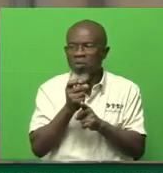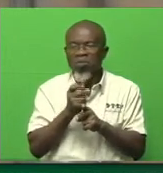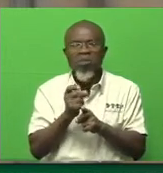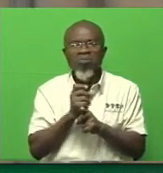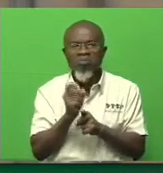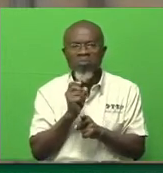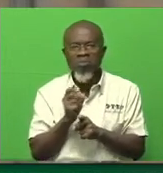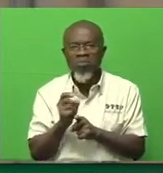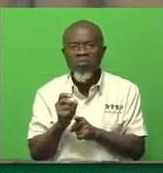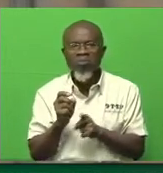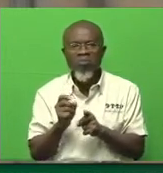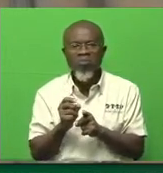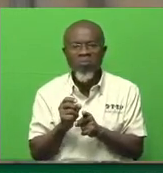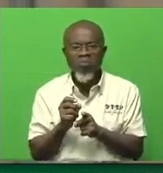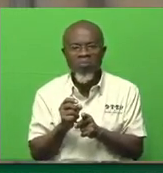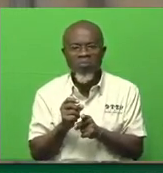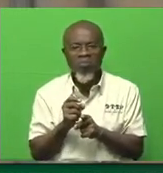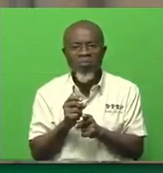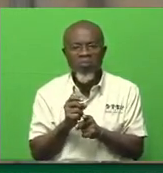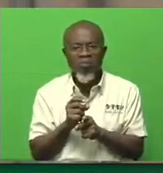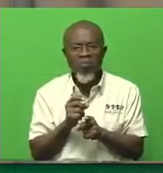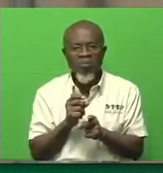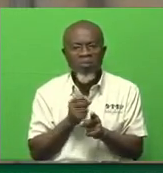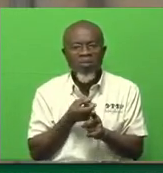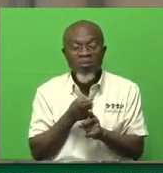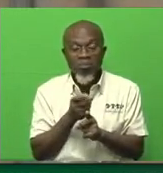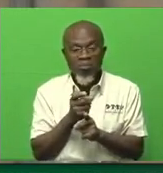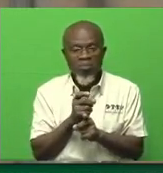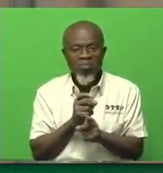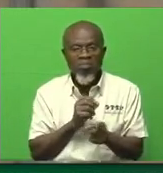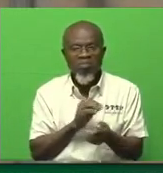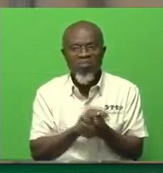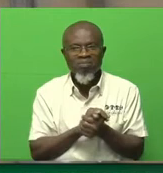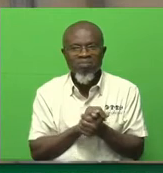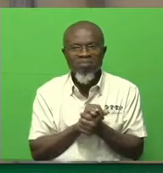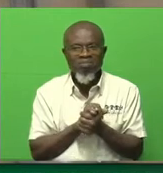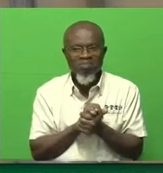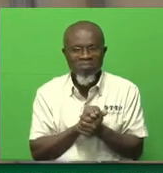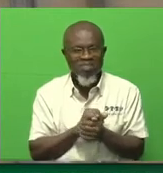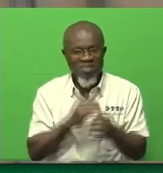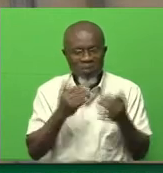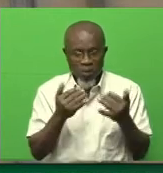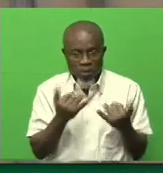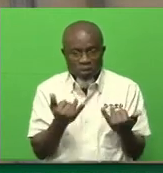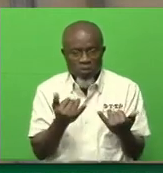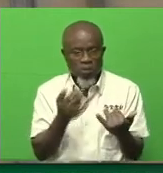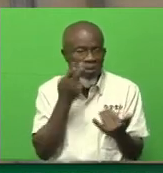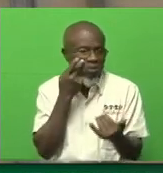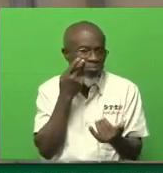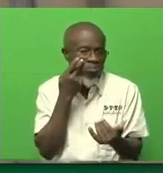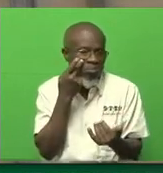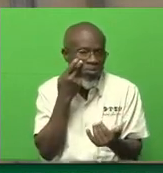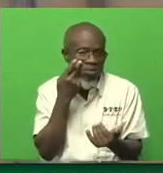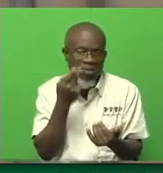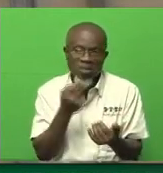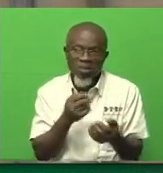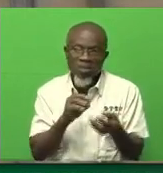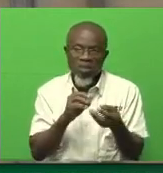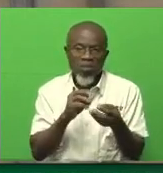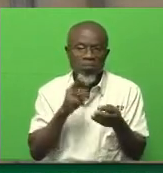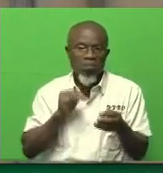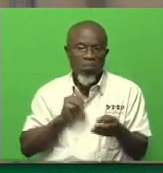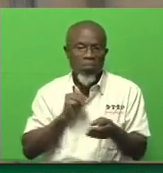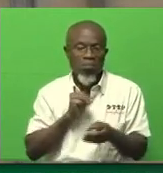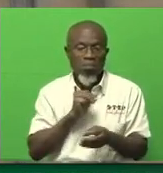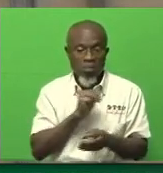ground in persons and that is what the member for Lupino was